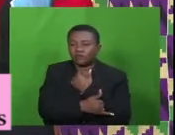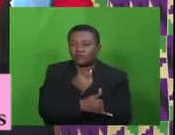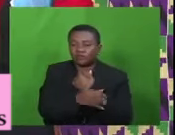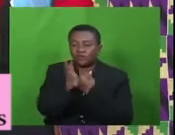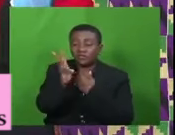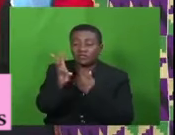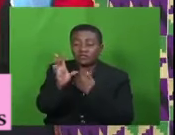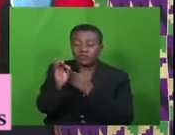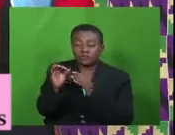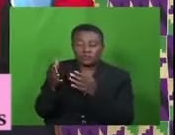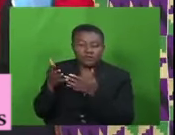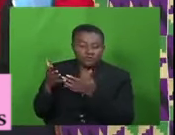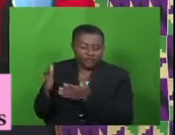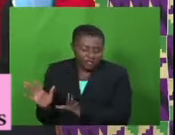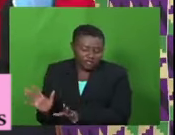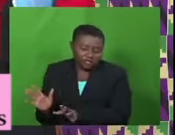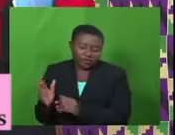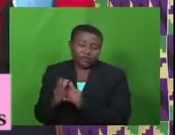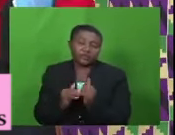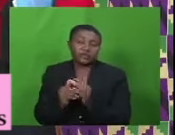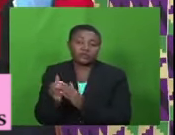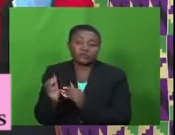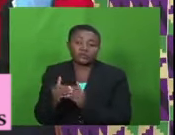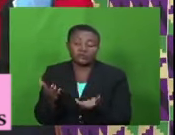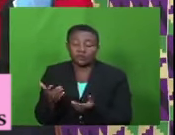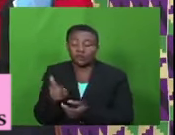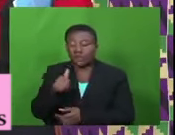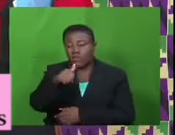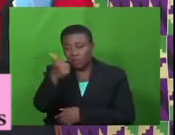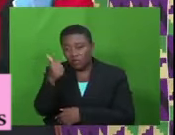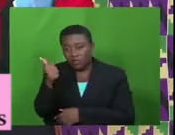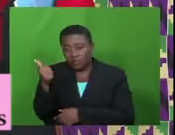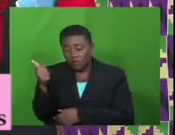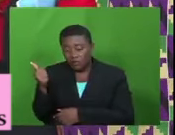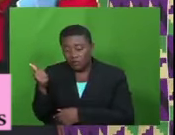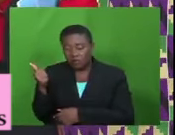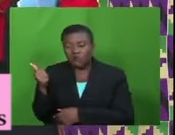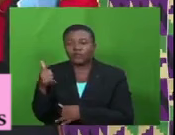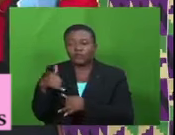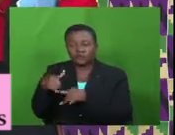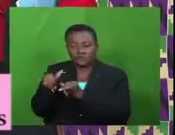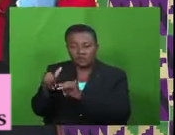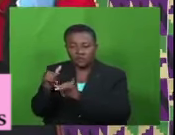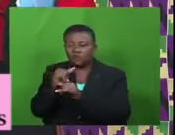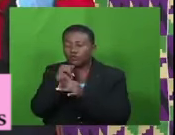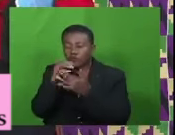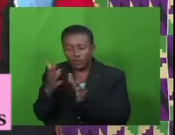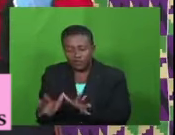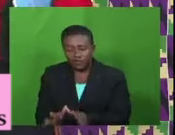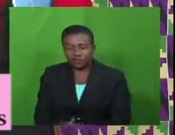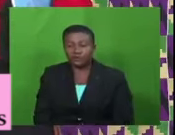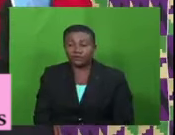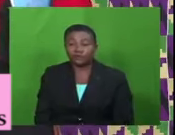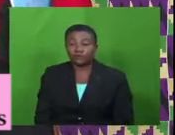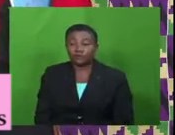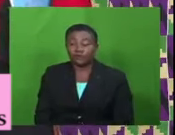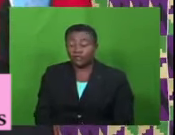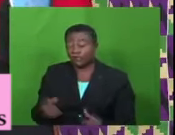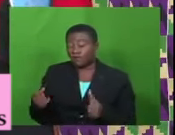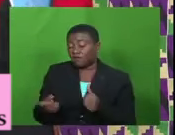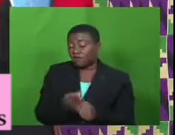been completed, and the others are at various stages of completion. For the first time